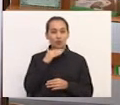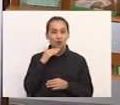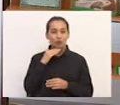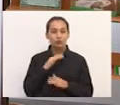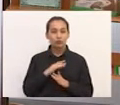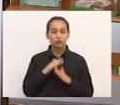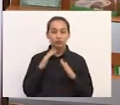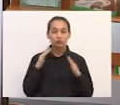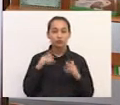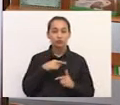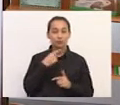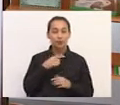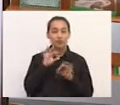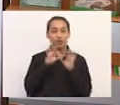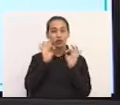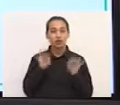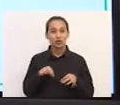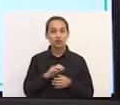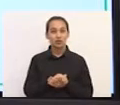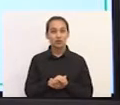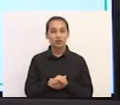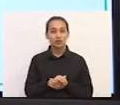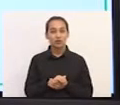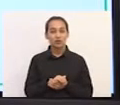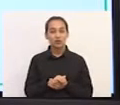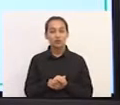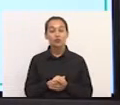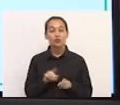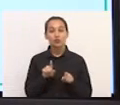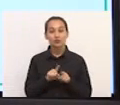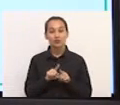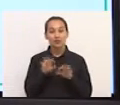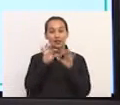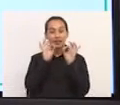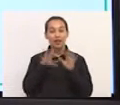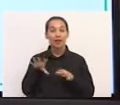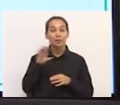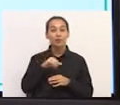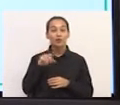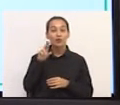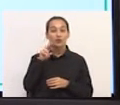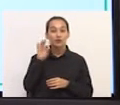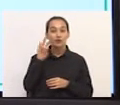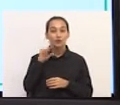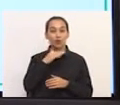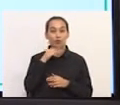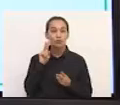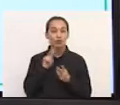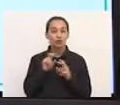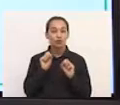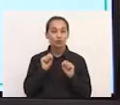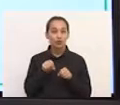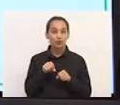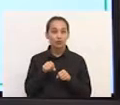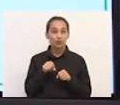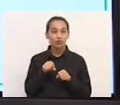oshirib ko'rsatish san'ati hisoblanar ekan. Ushbu mubolag'a san'ati ham barcha dostonlarimizda juda ham ko'p uchraydigan